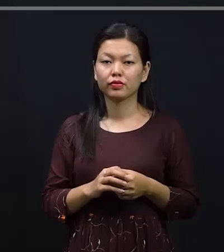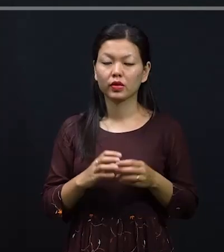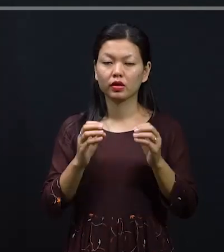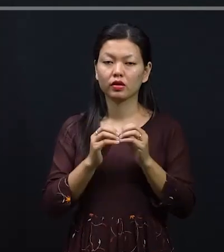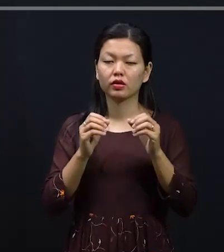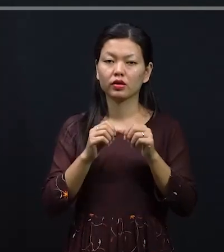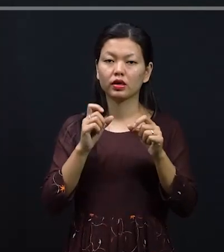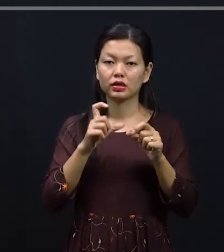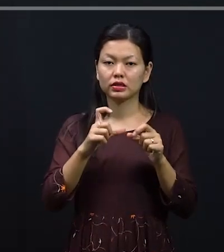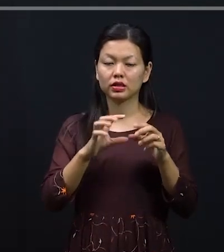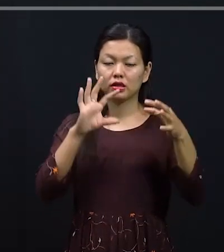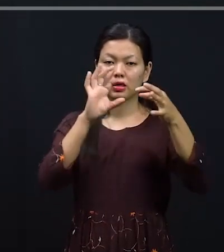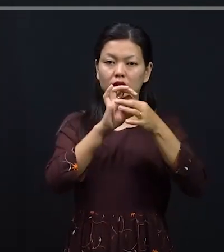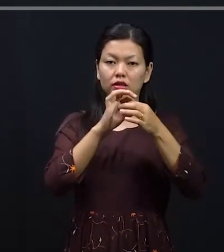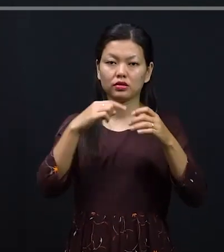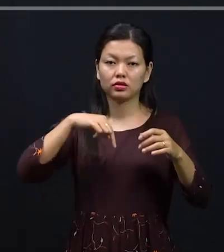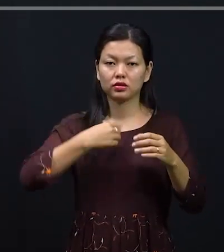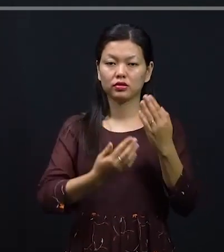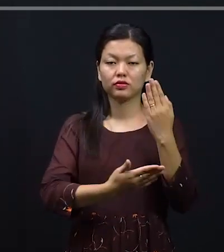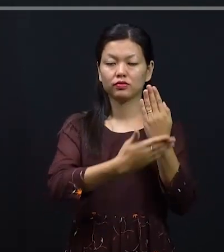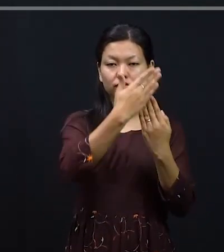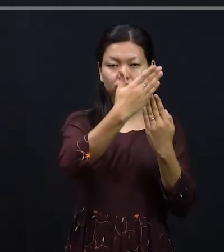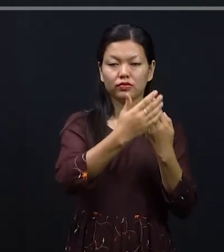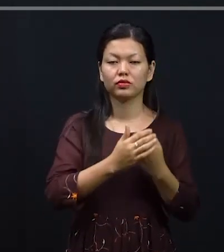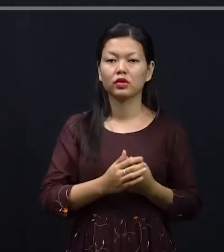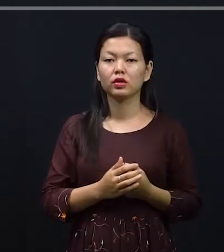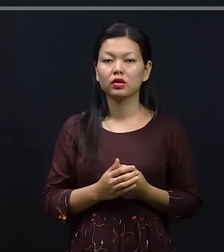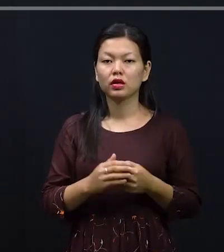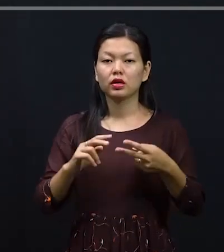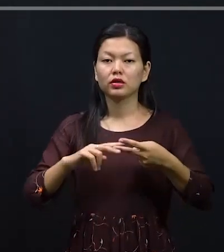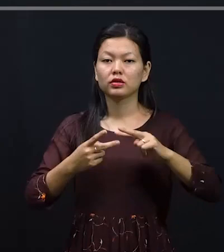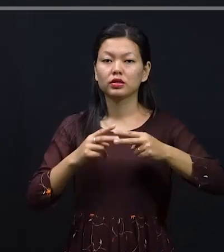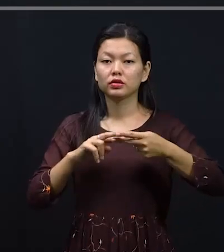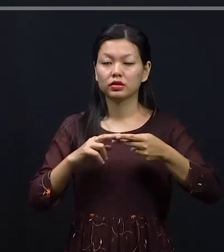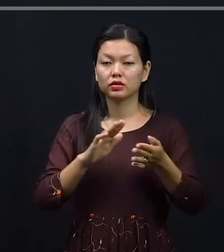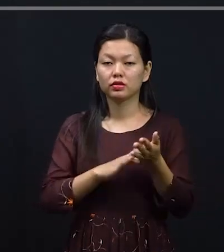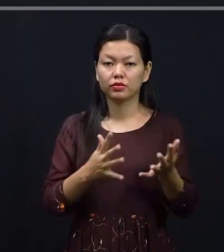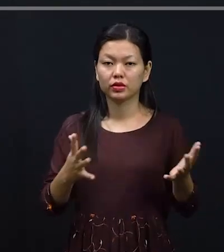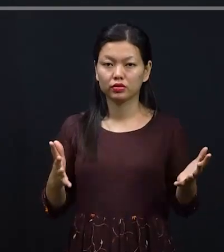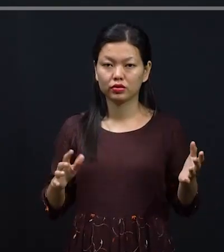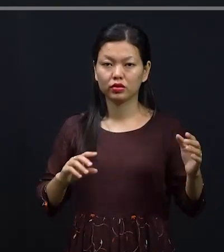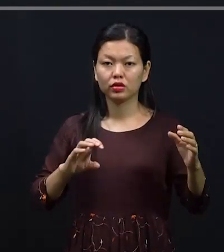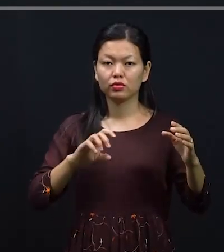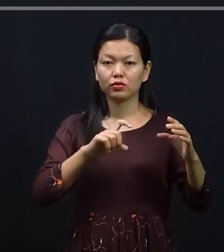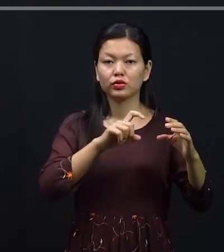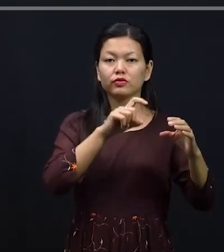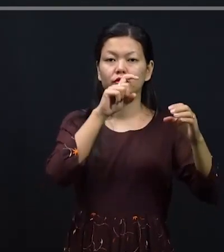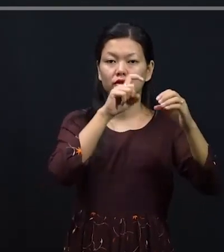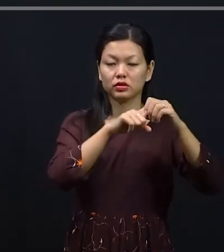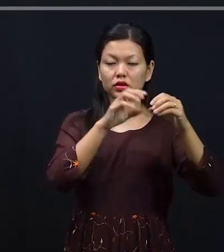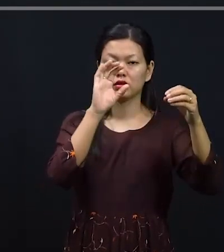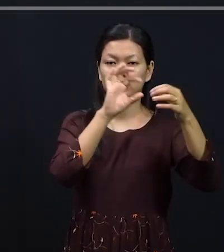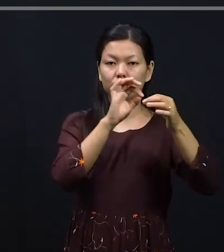cell wall of bacteria, and it is only the genetic material which moves into the bacterial